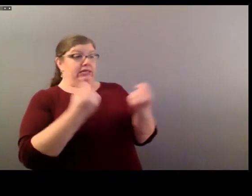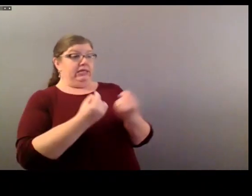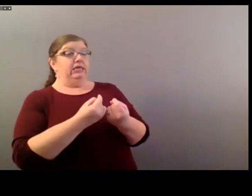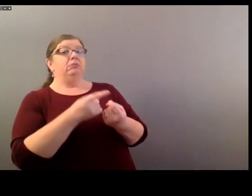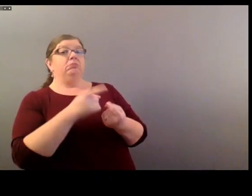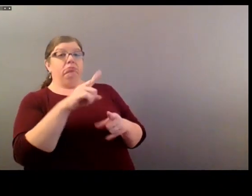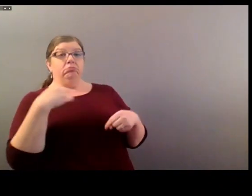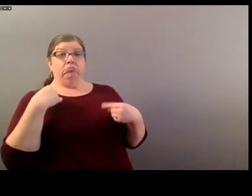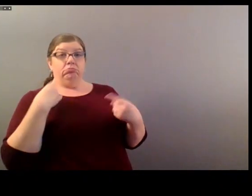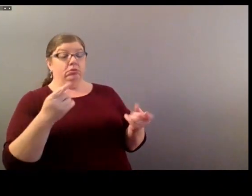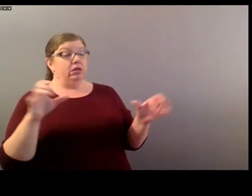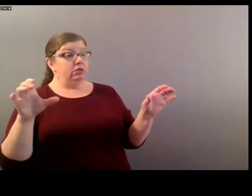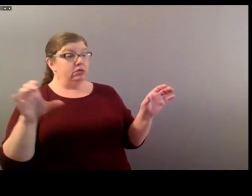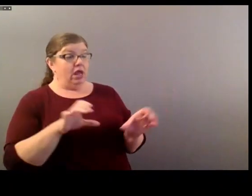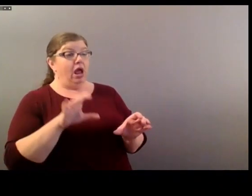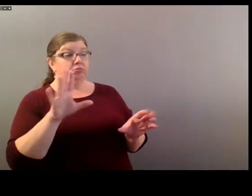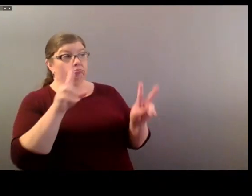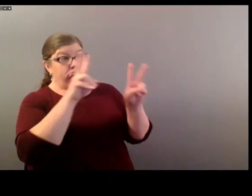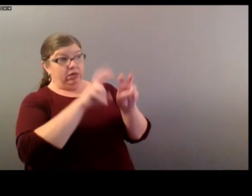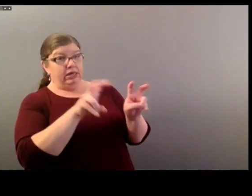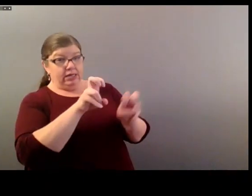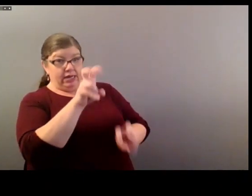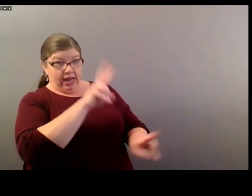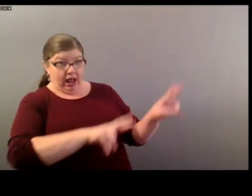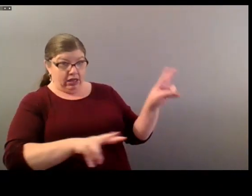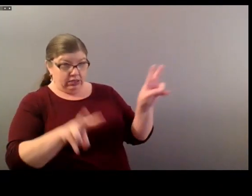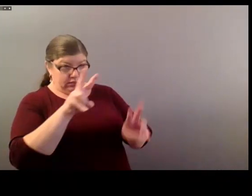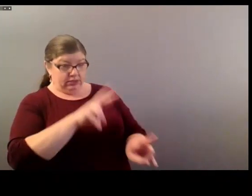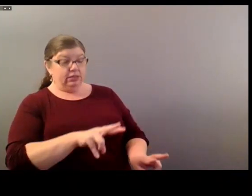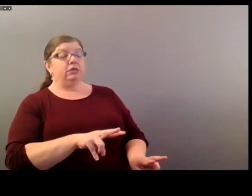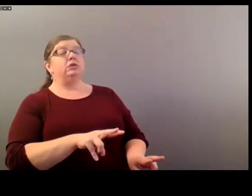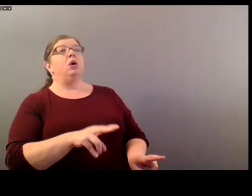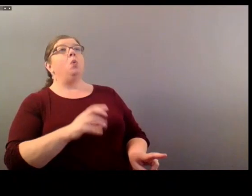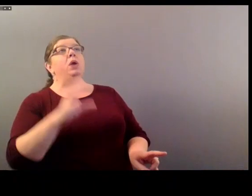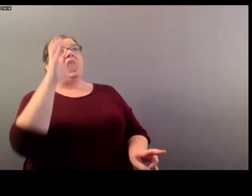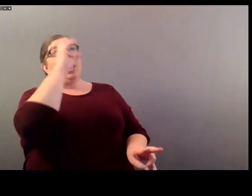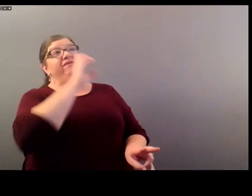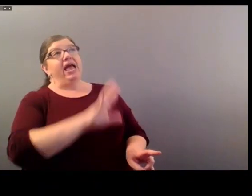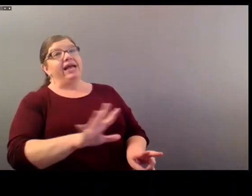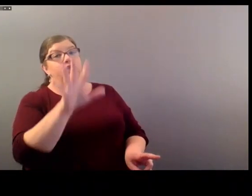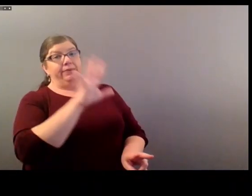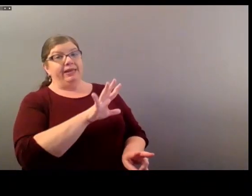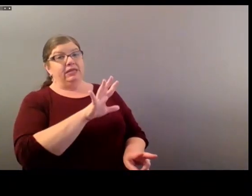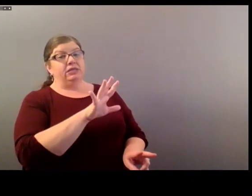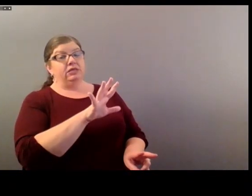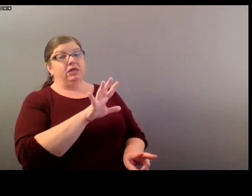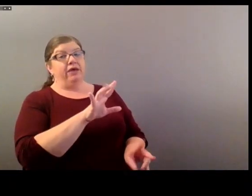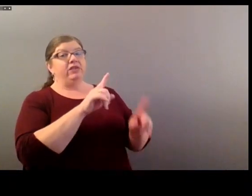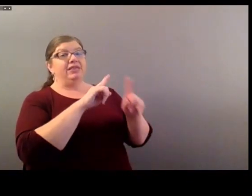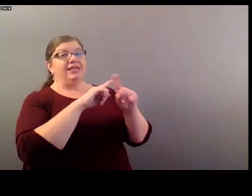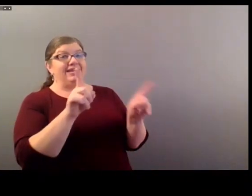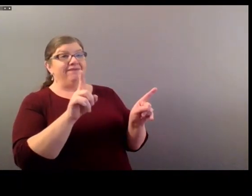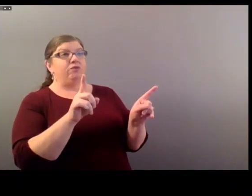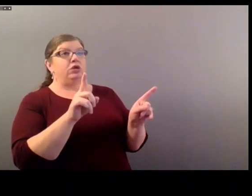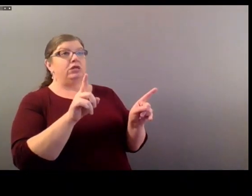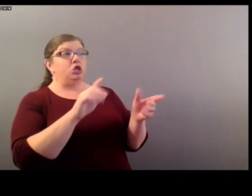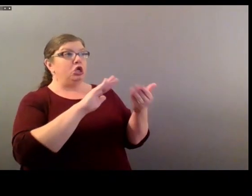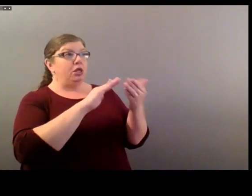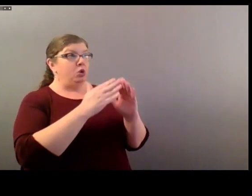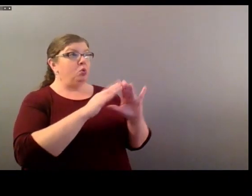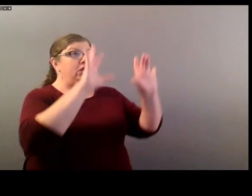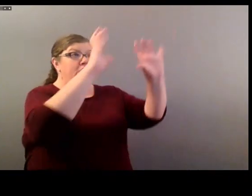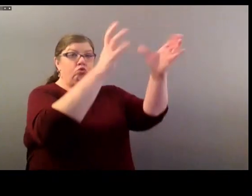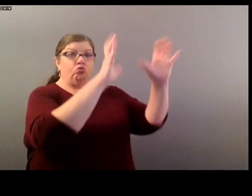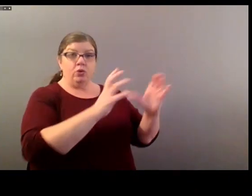done its analysis, and we have estimates of the different community groups